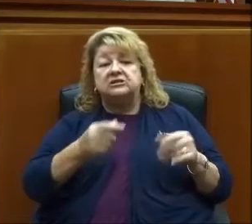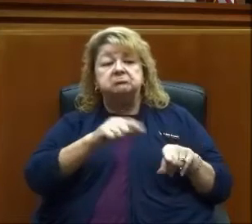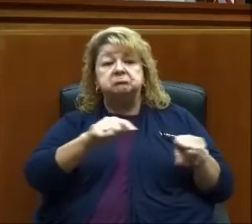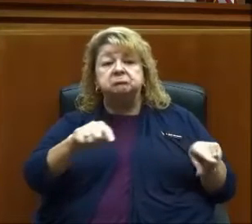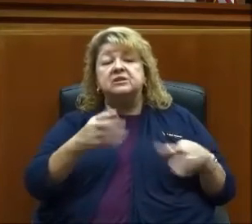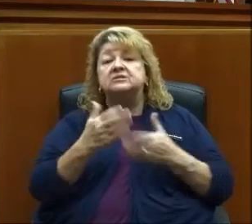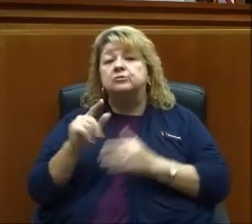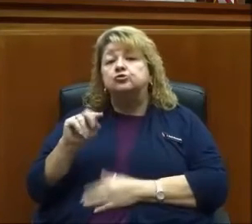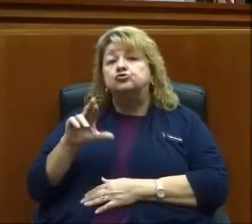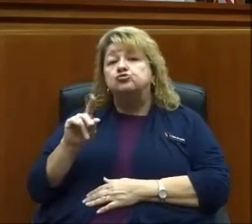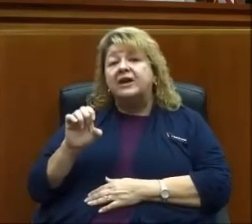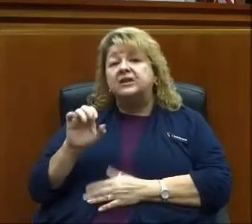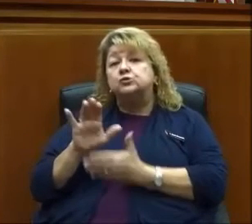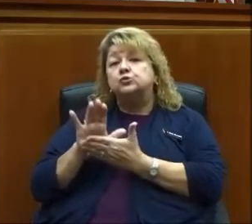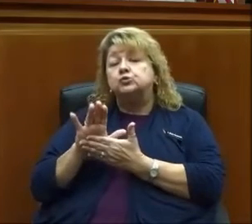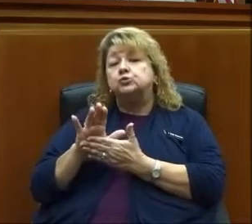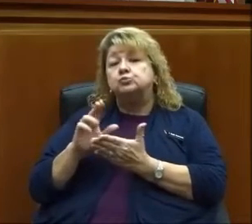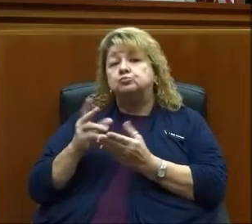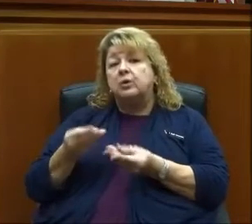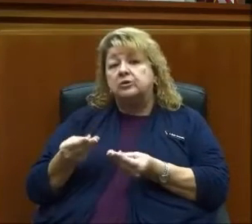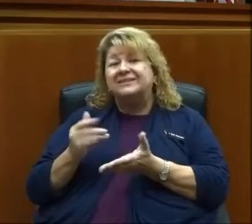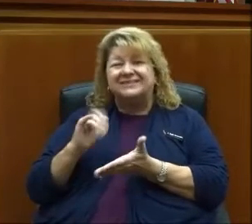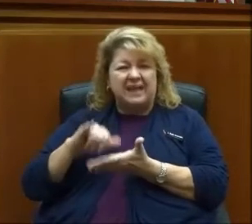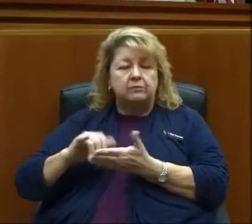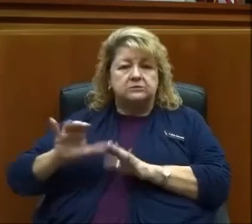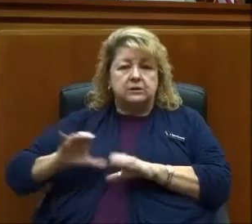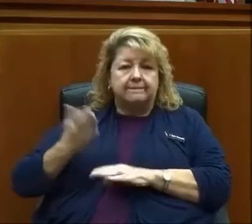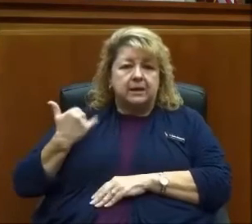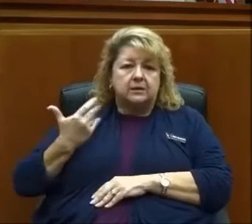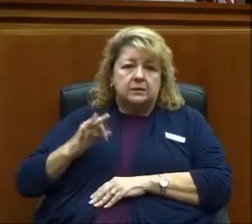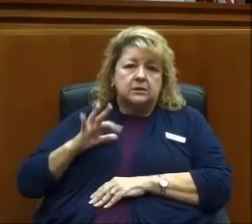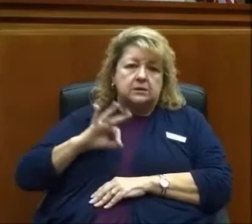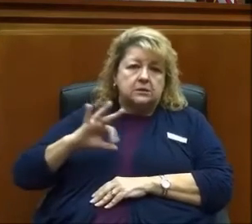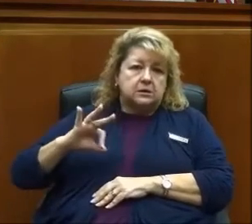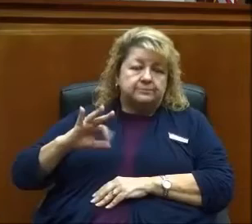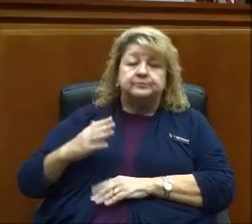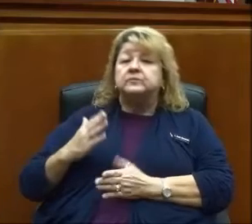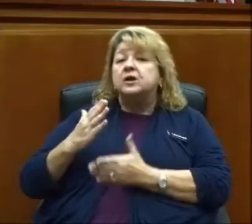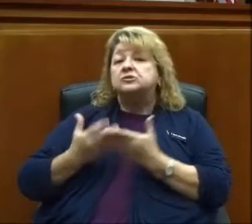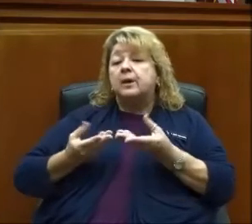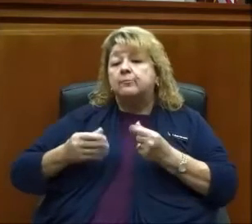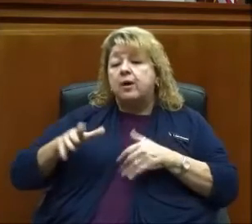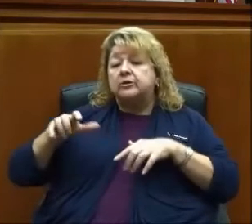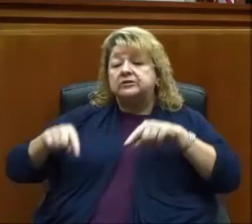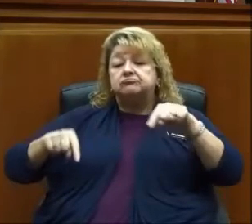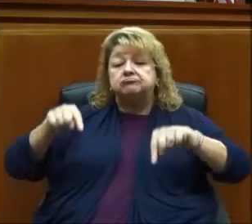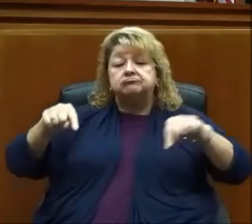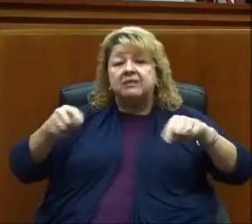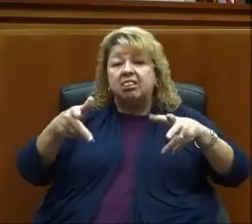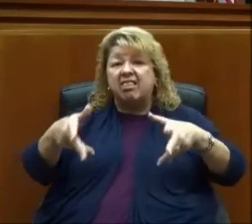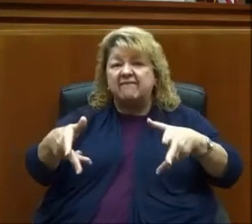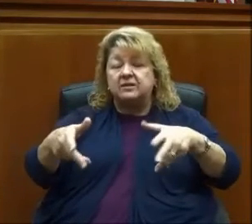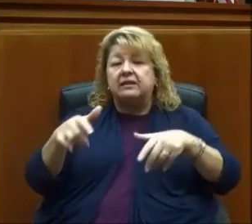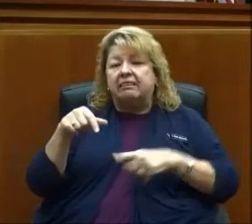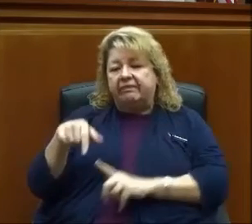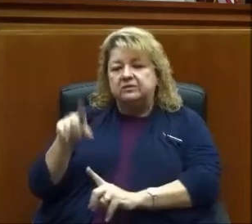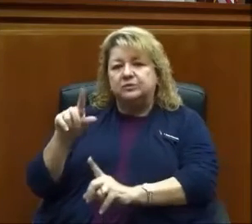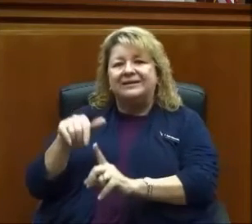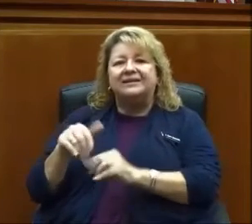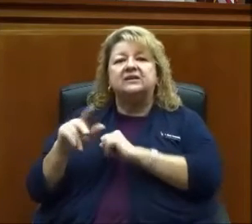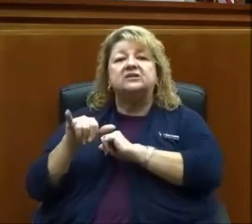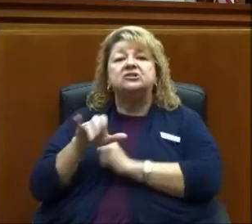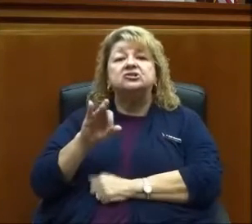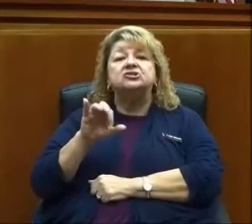trade school property that was done in 1999. We have a few properties left, and this is one in